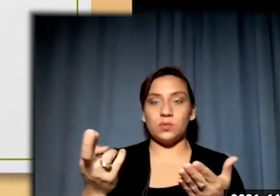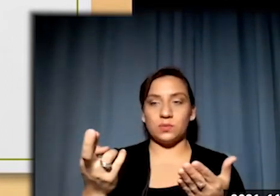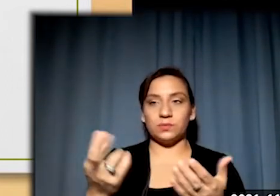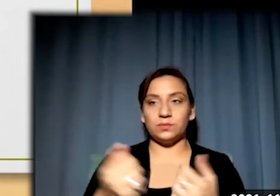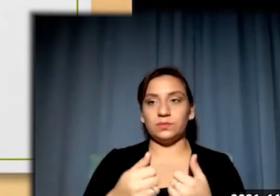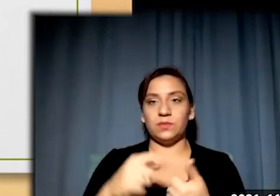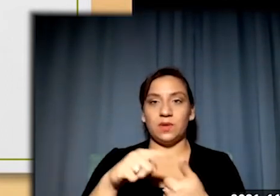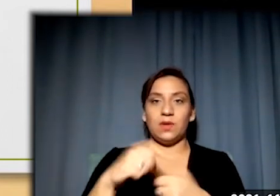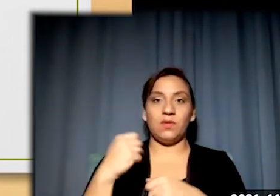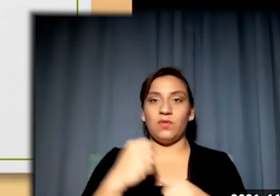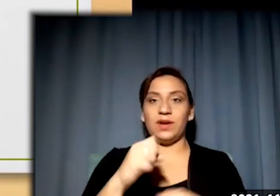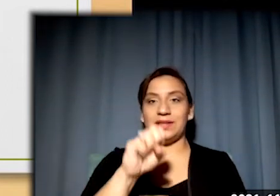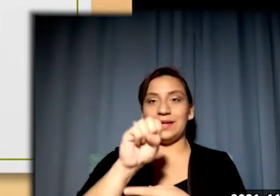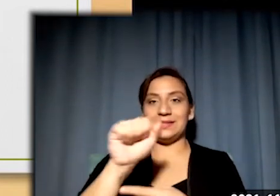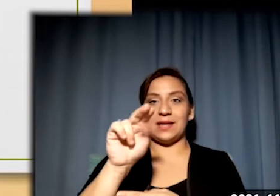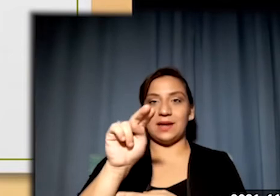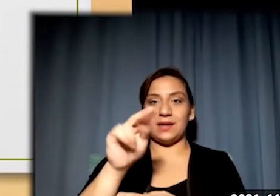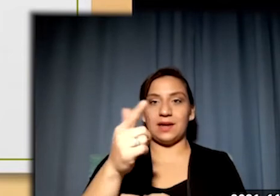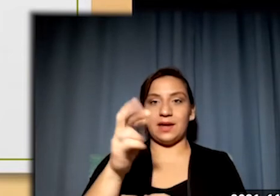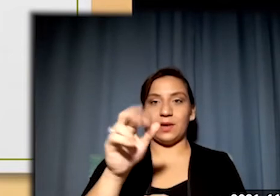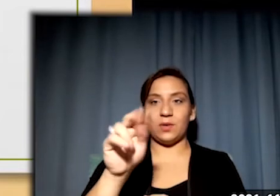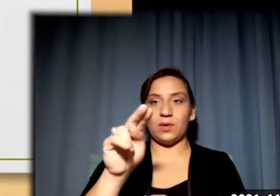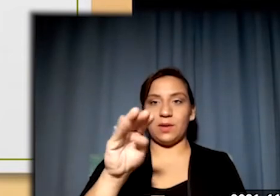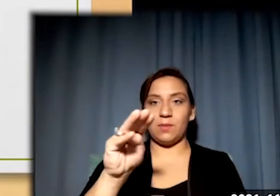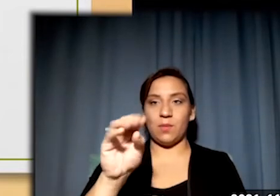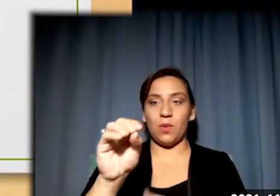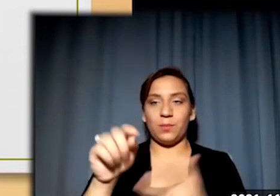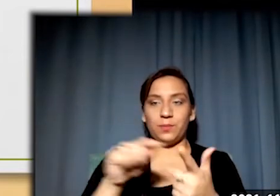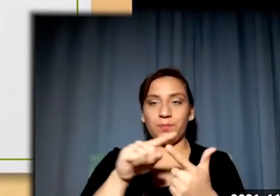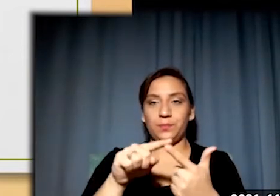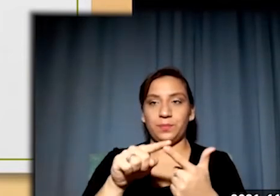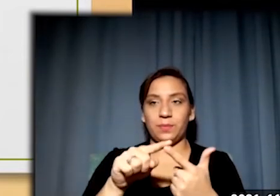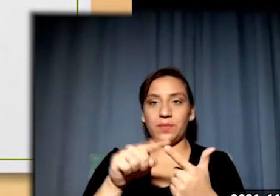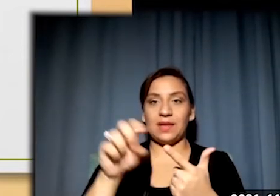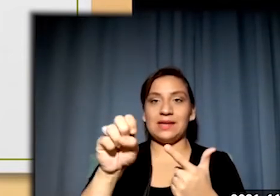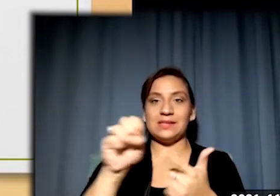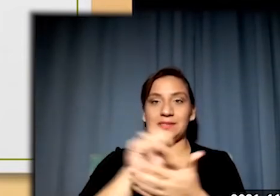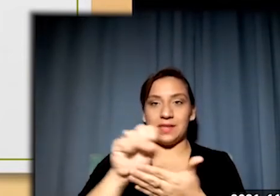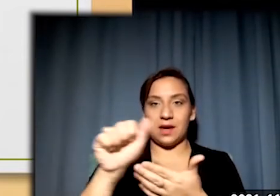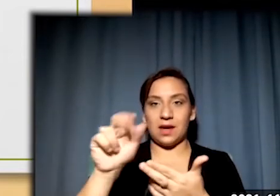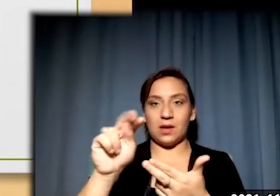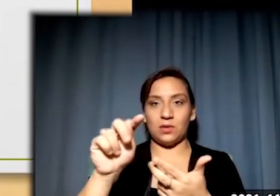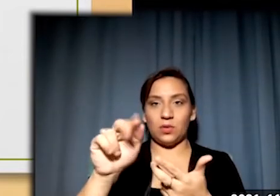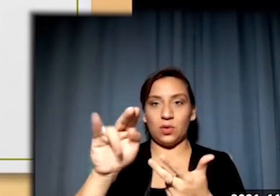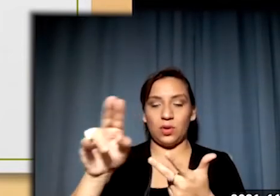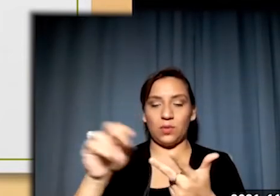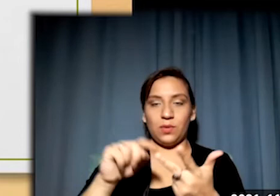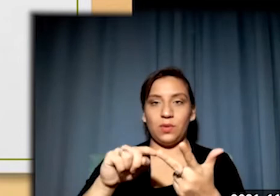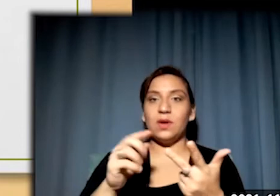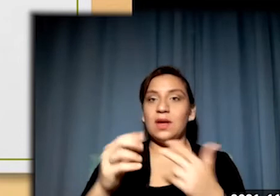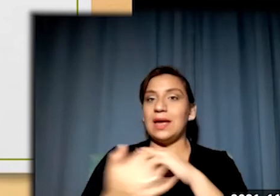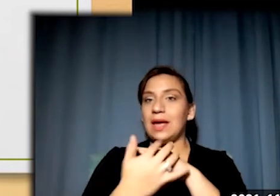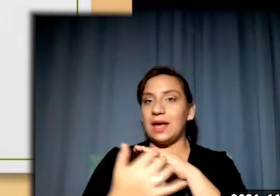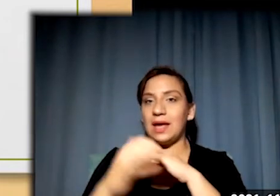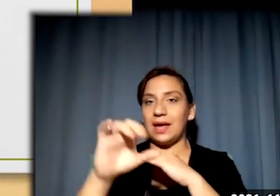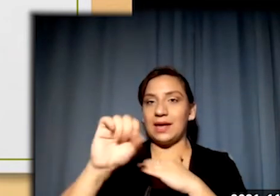remnants of the bridgehead of San Antonio, the battery Escambrón, and the San Jerónimo powder house. The